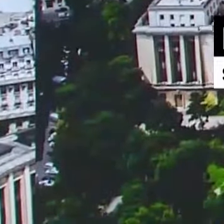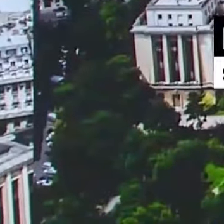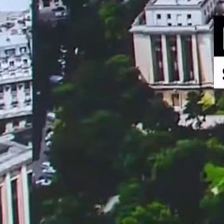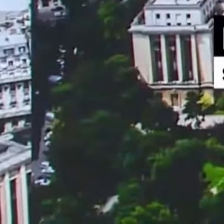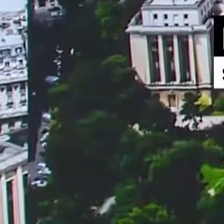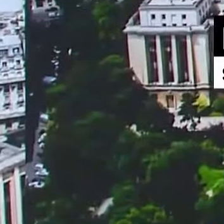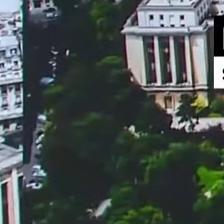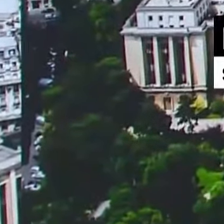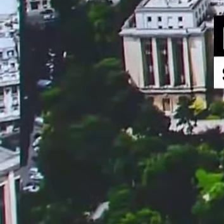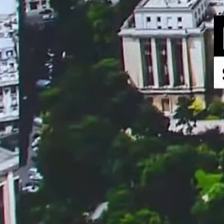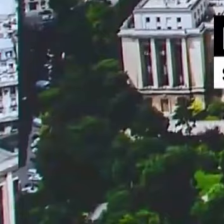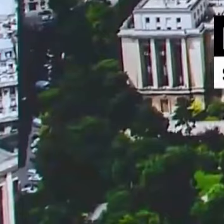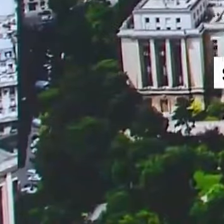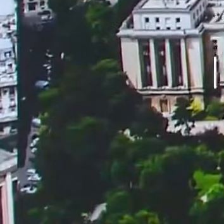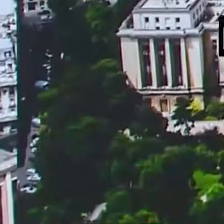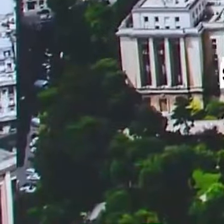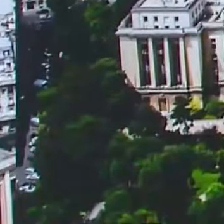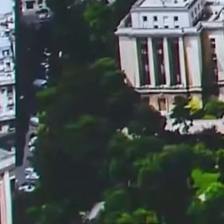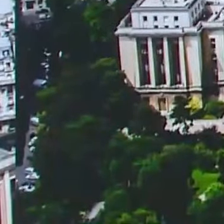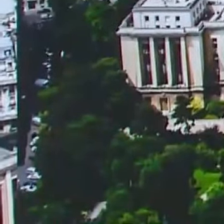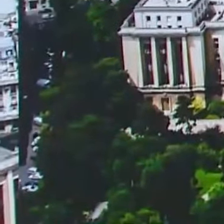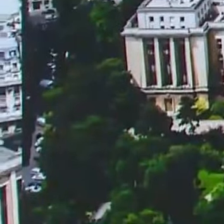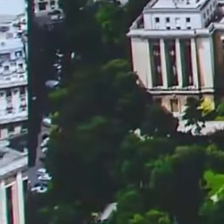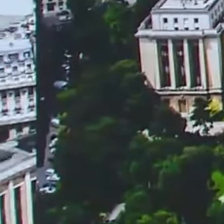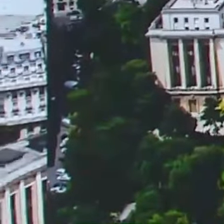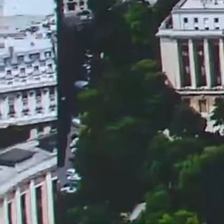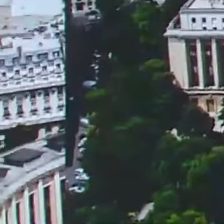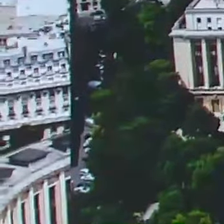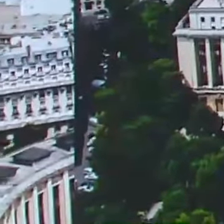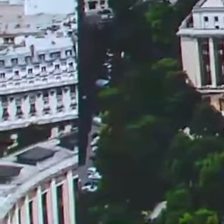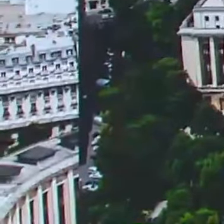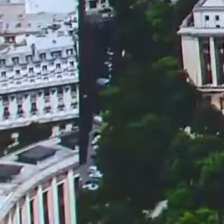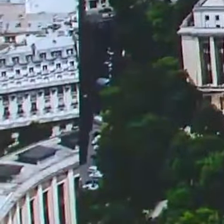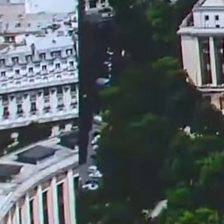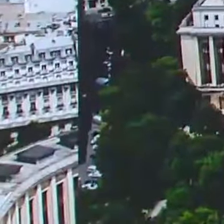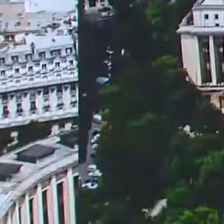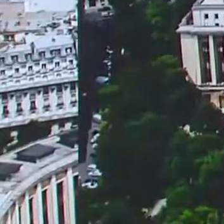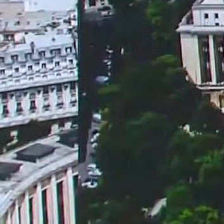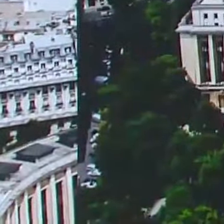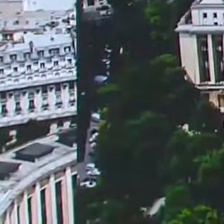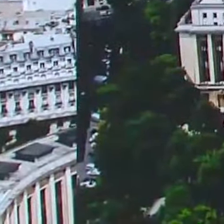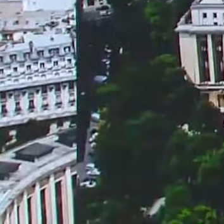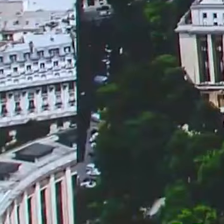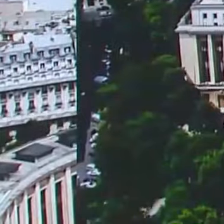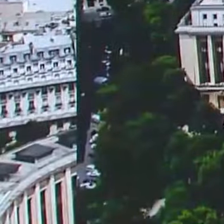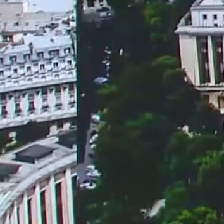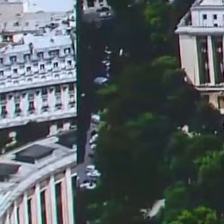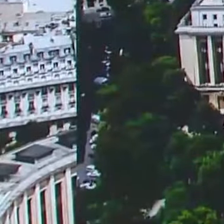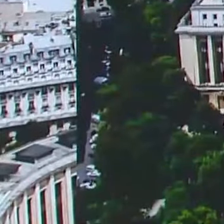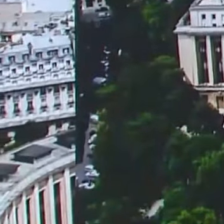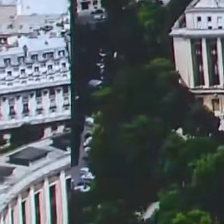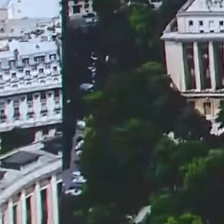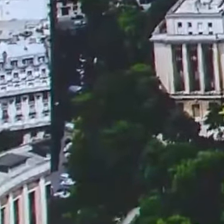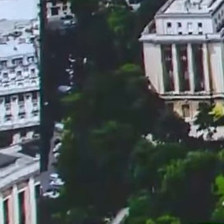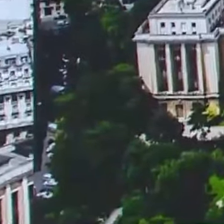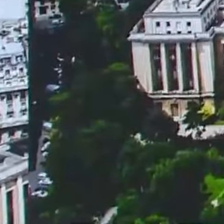I will now present a summary of the report intended for shareholders. These reports have been made